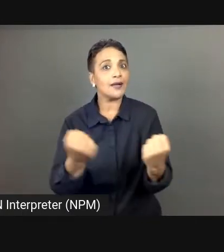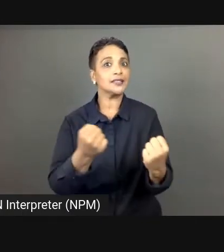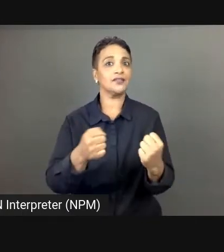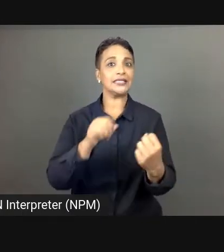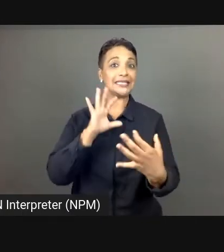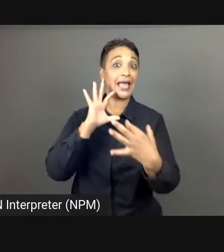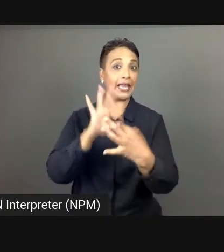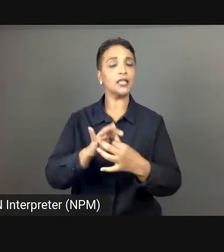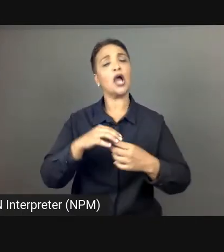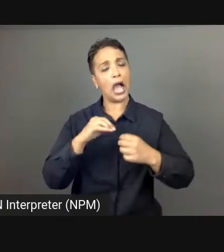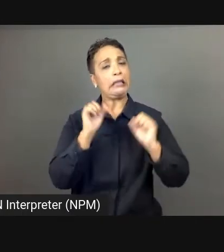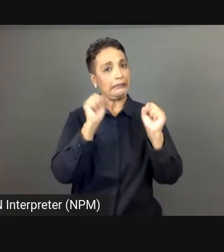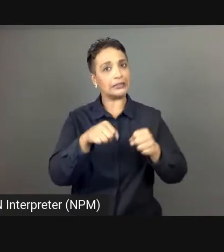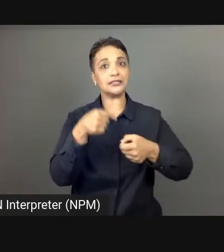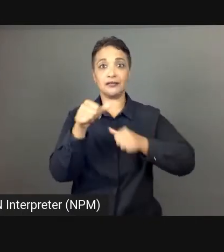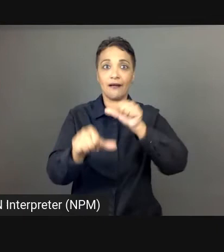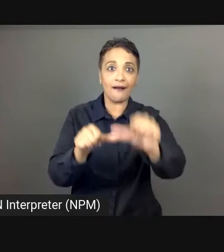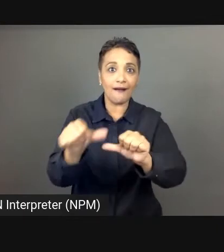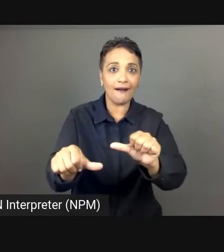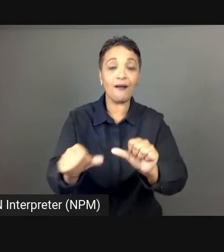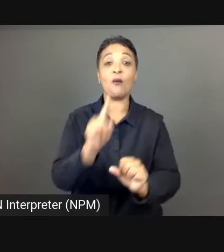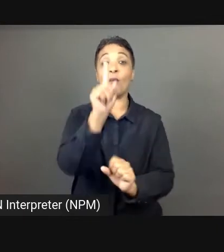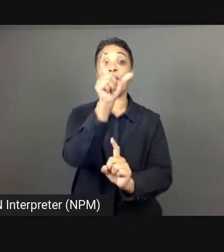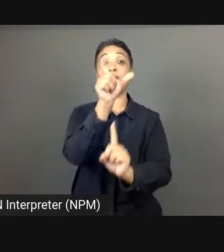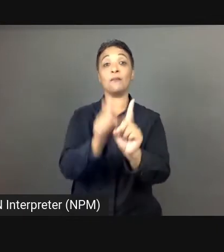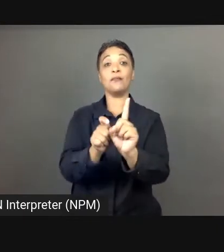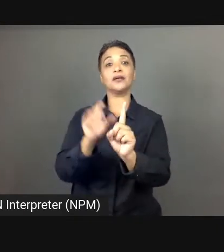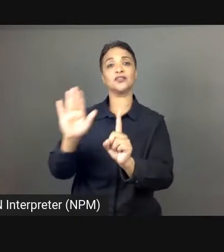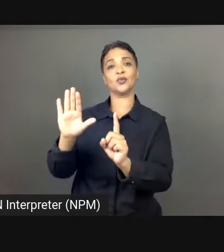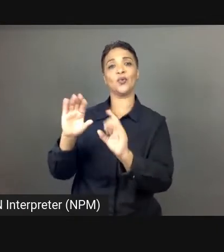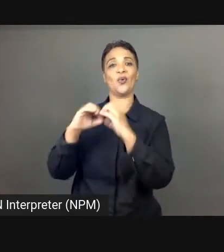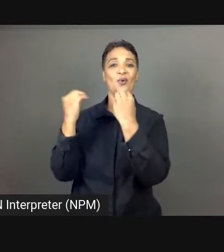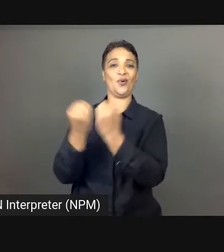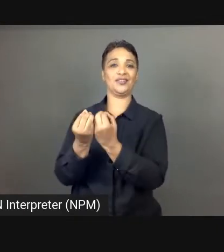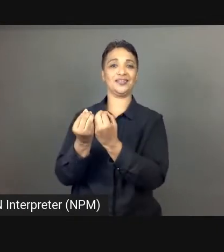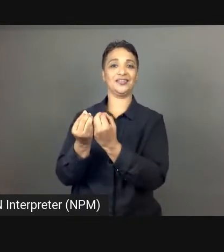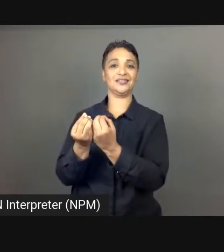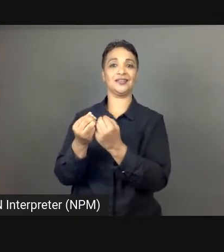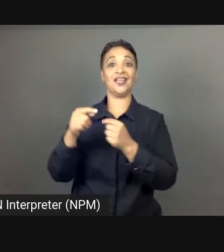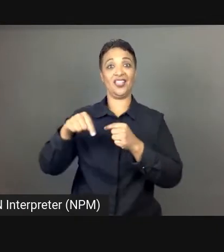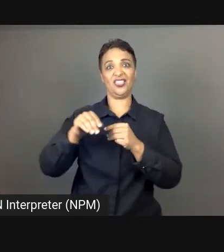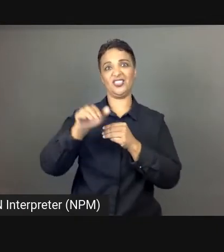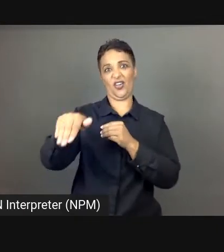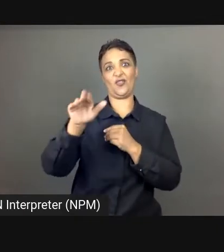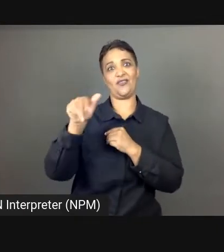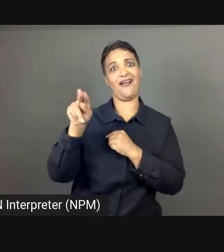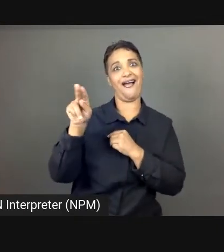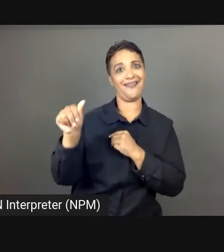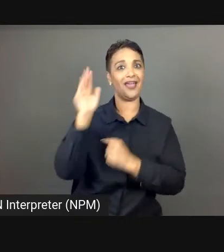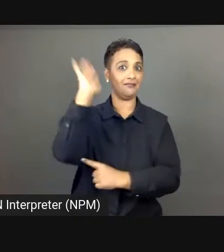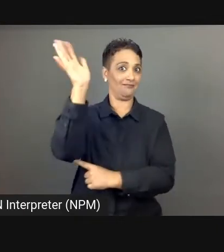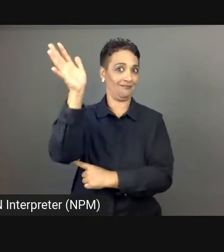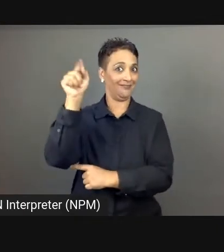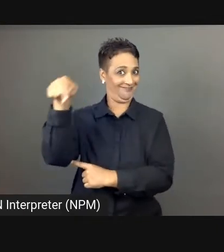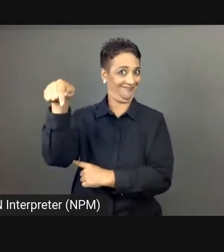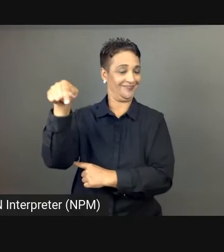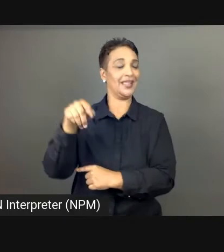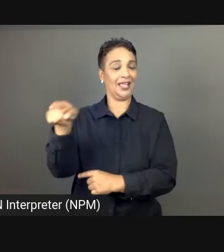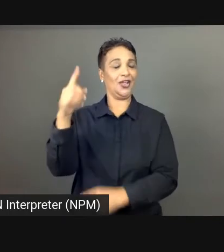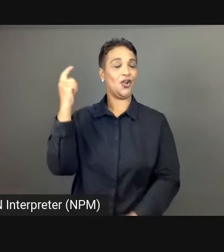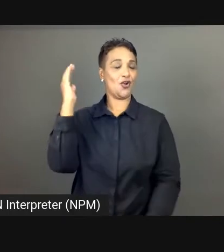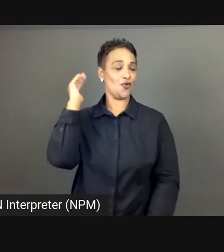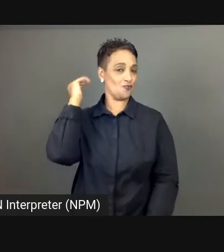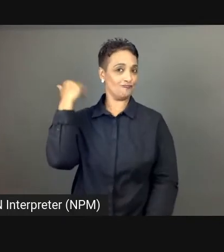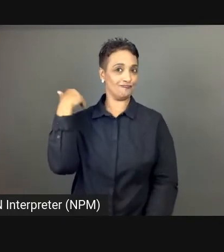ahead, one of the people from that organisation, Anna, who's now a staff member with EduFect, reminded me on a